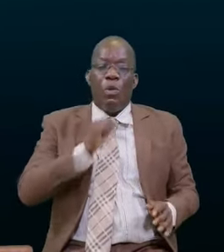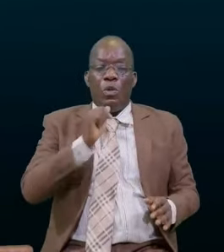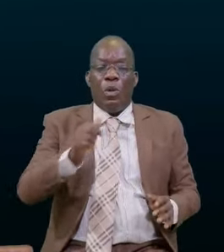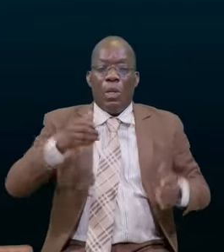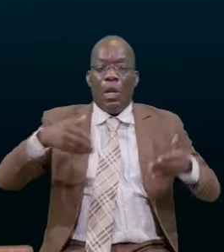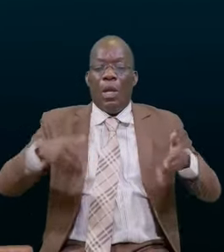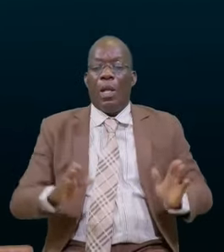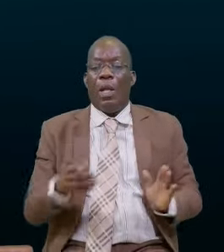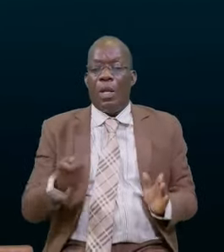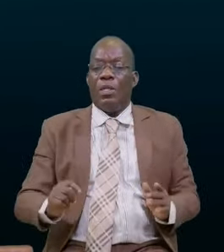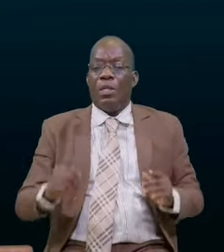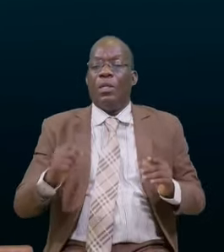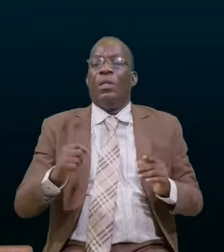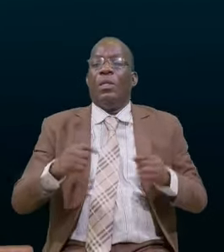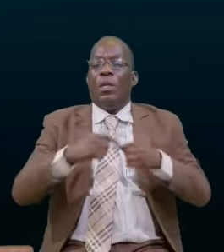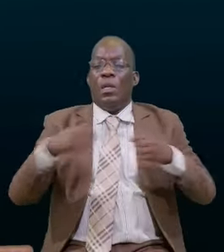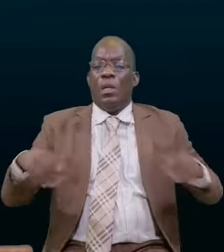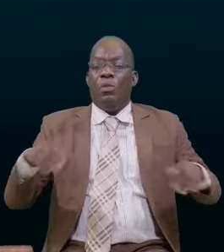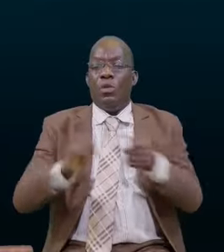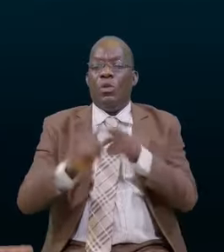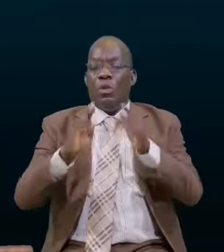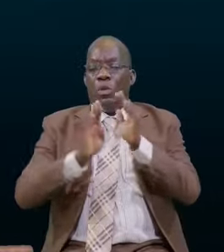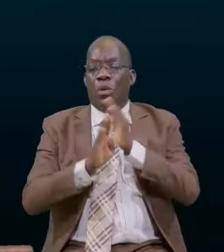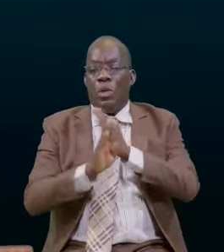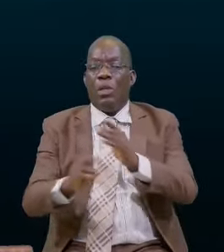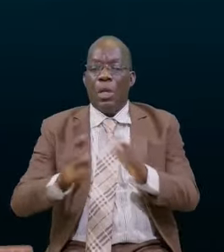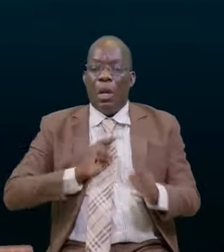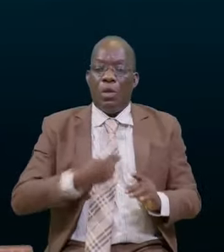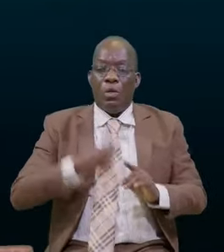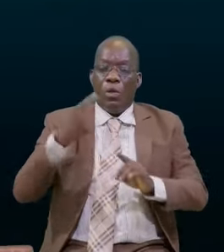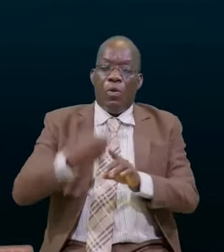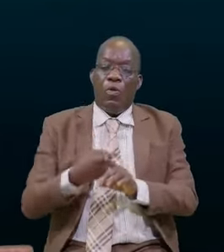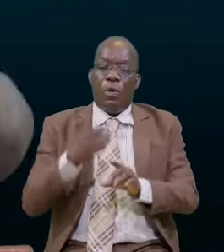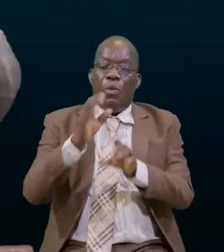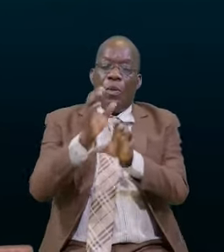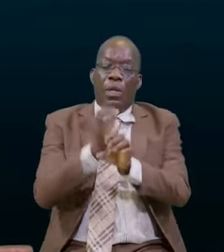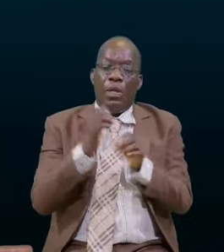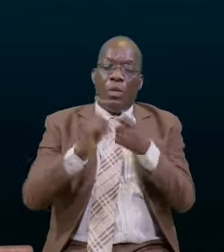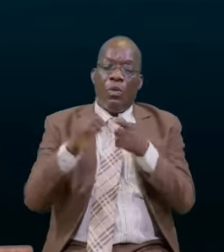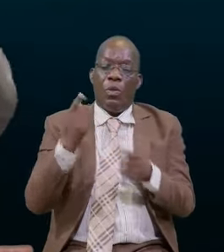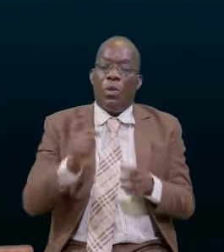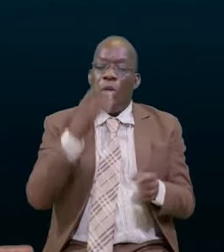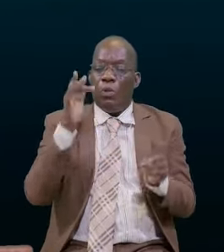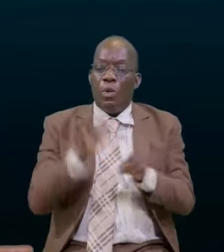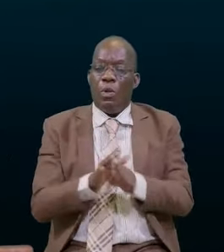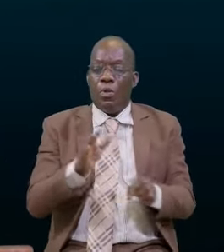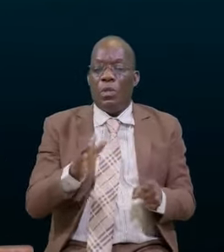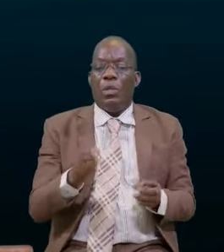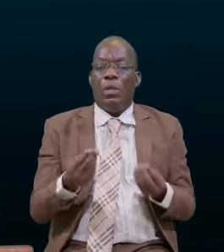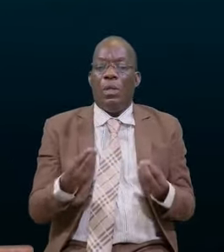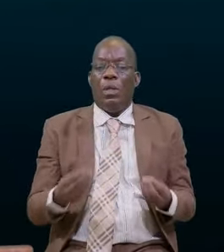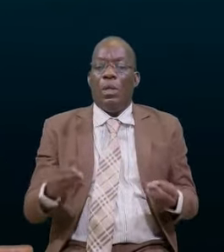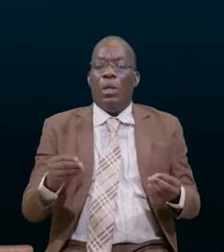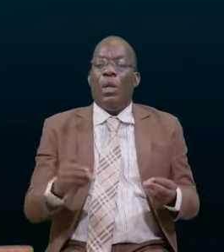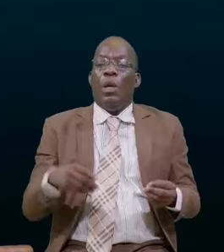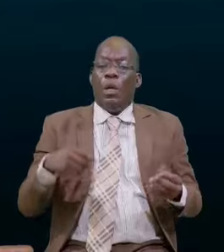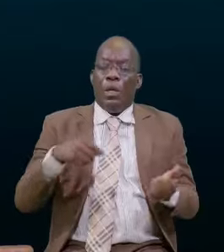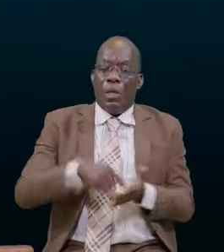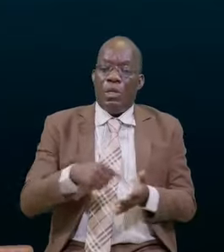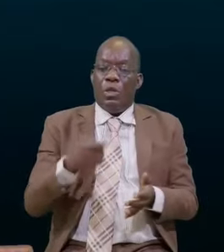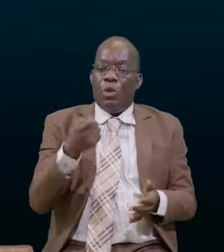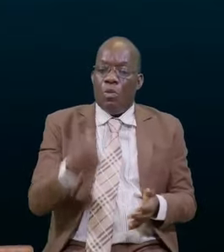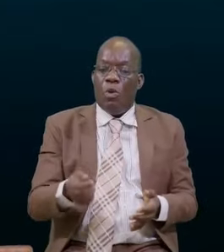promised land and these little little foxes they come in sub way through Disobedience to the word of